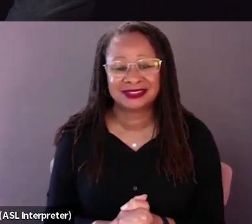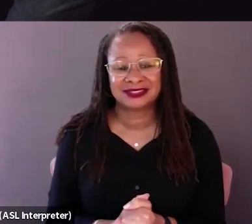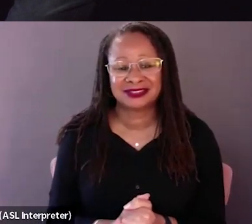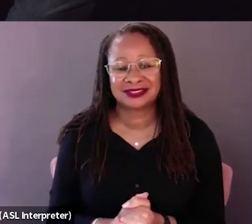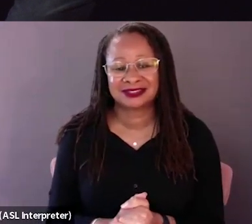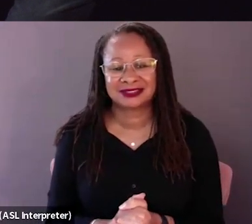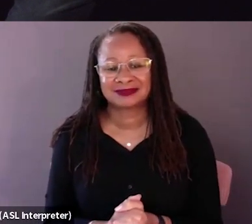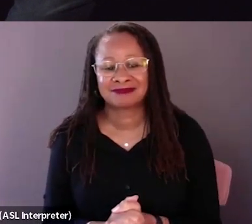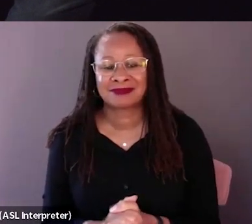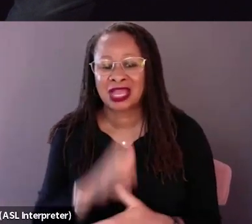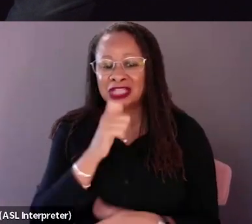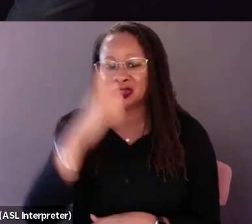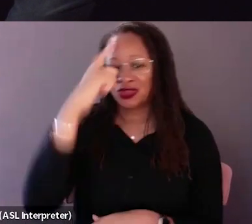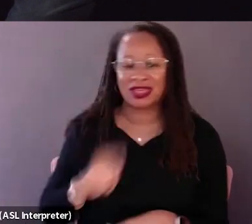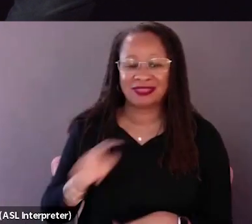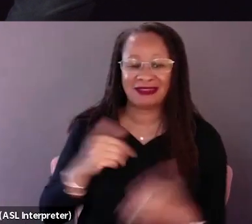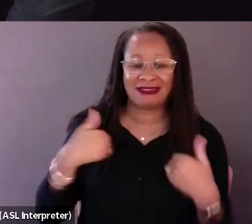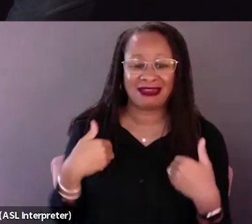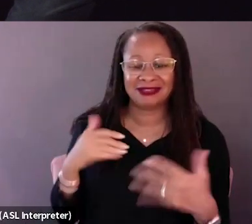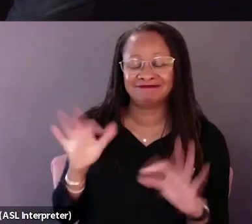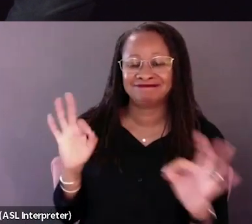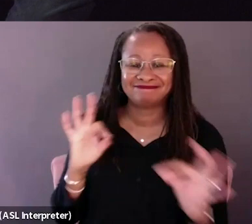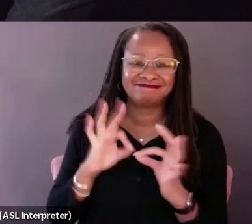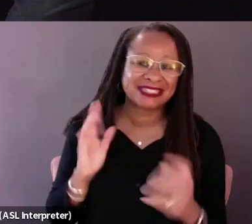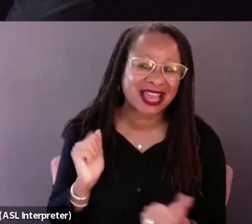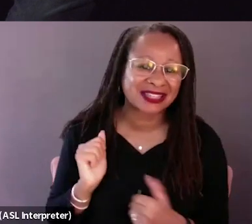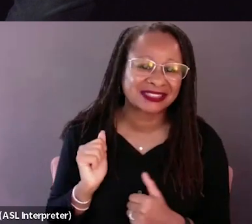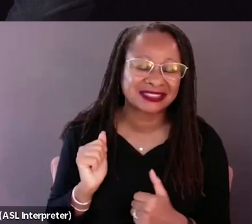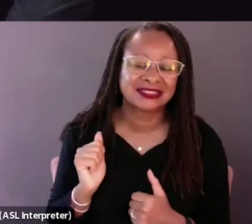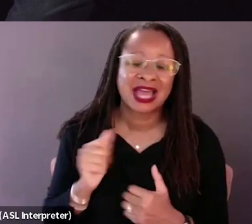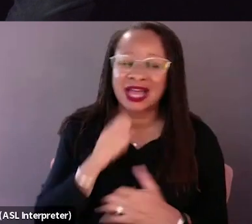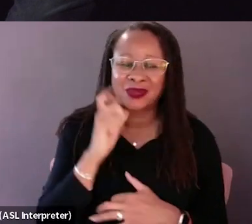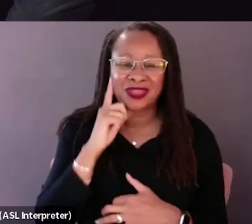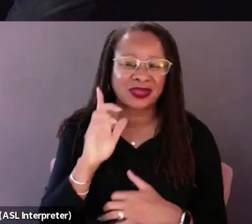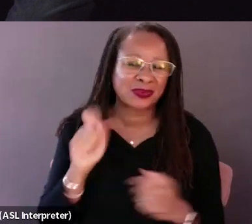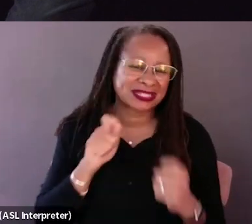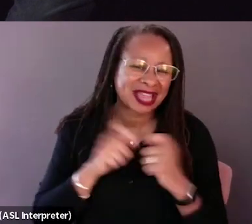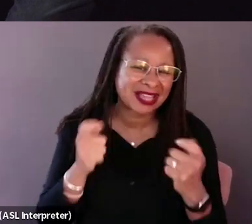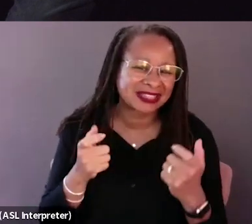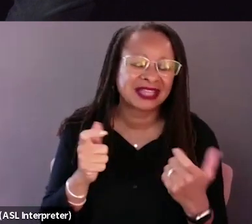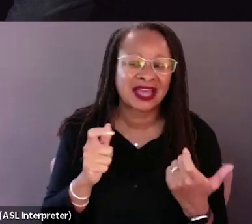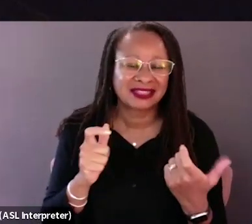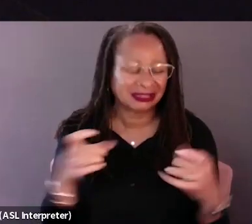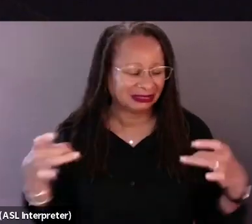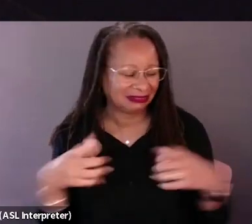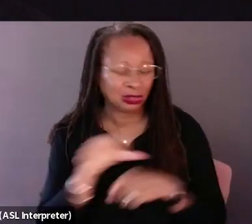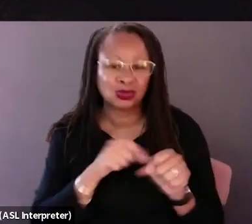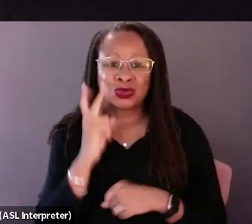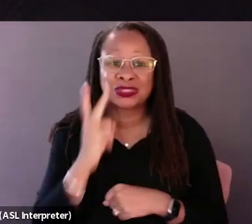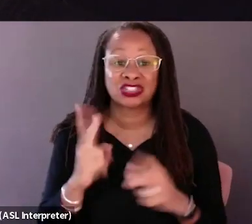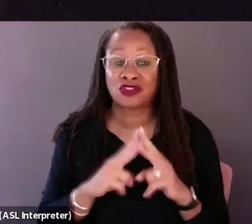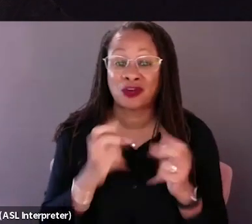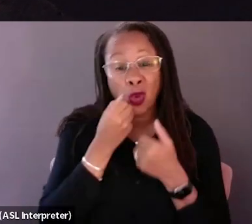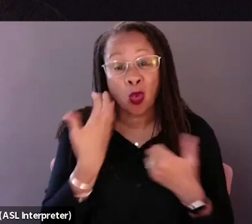I don't think that they had quite. I don't think that they were quite. There wasn't quite the animosity. You see, she very warmly welcomed.